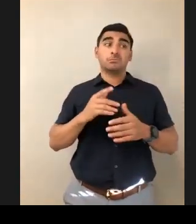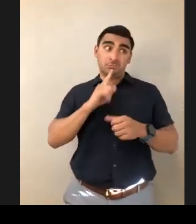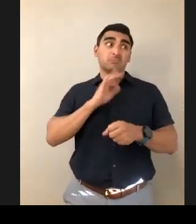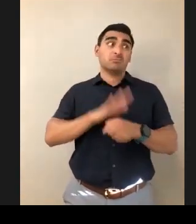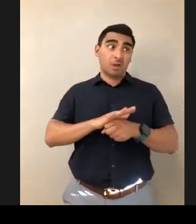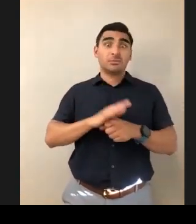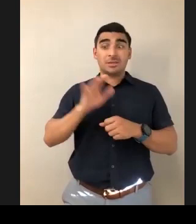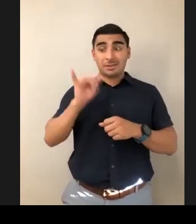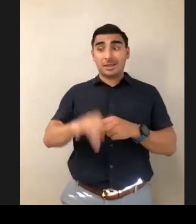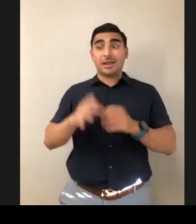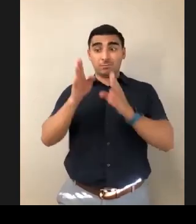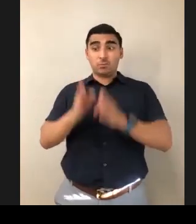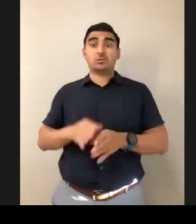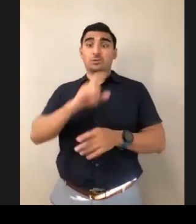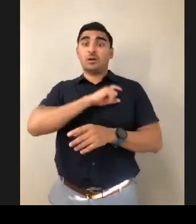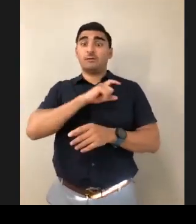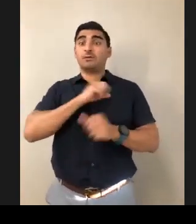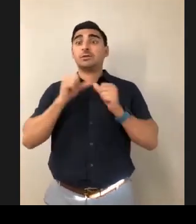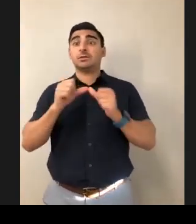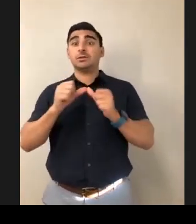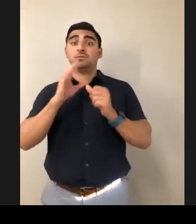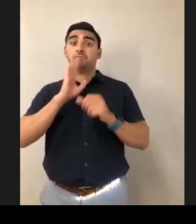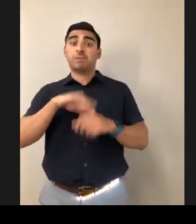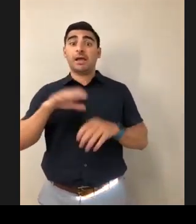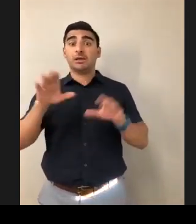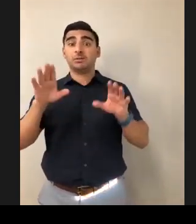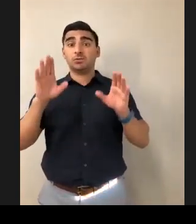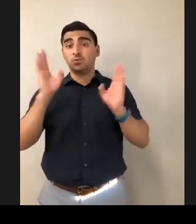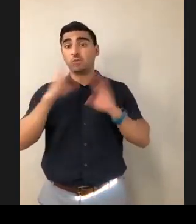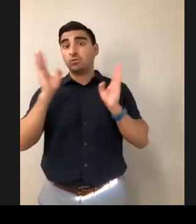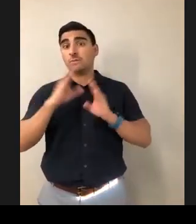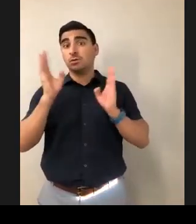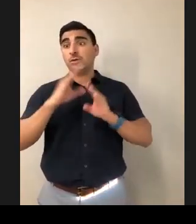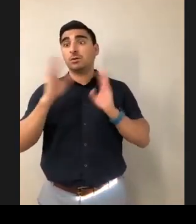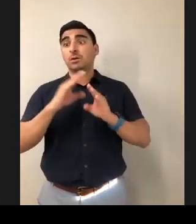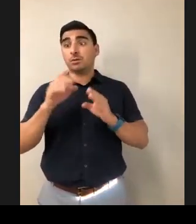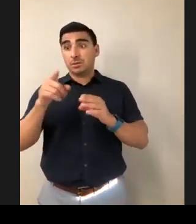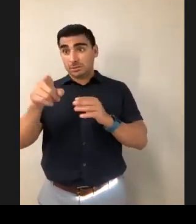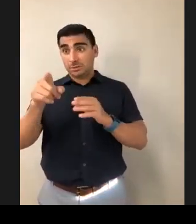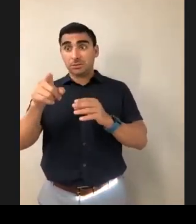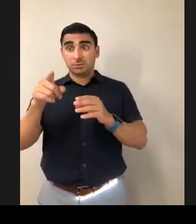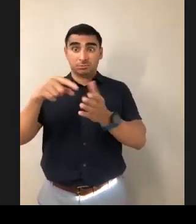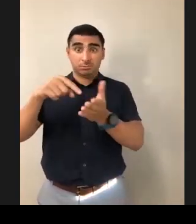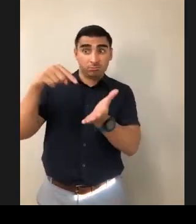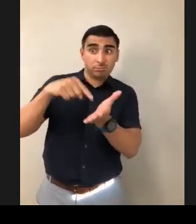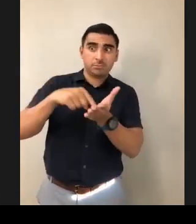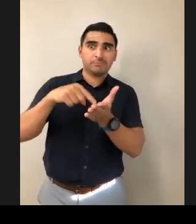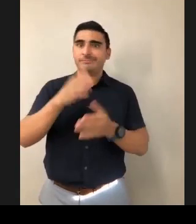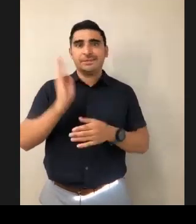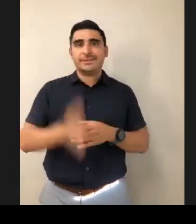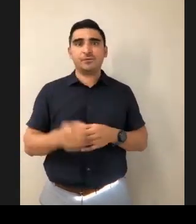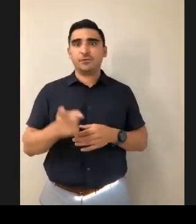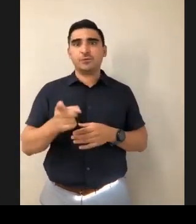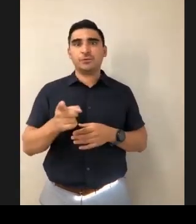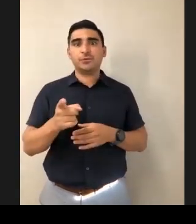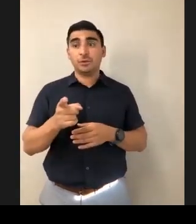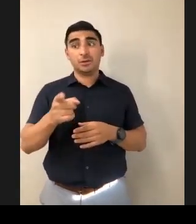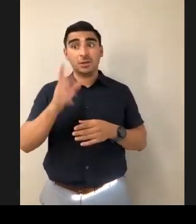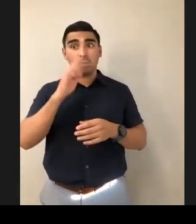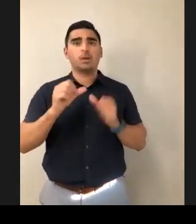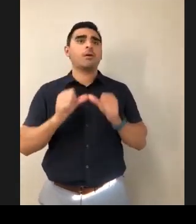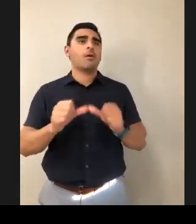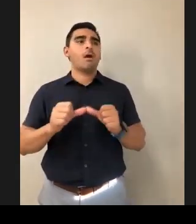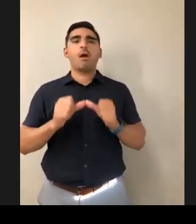misconduct won't be held accountable. And that officer may in turn be encouraged to continue that behavior. And you